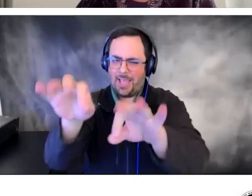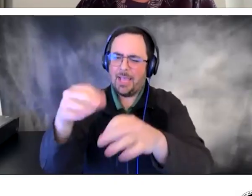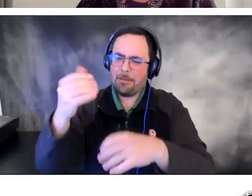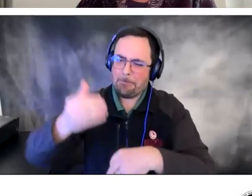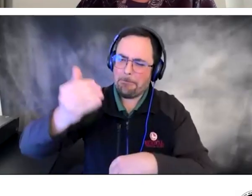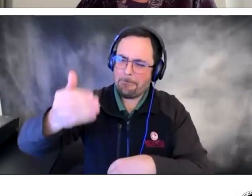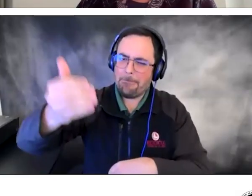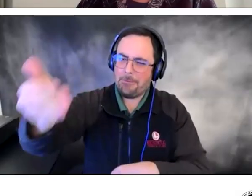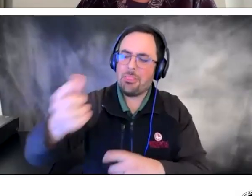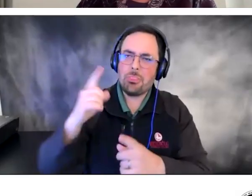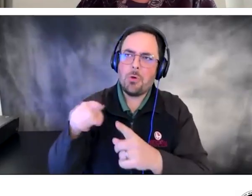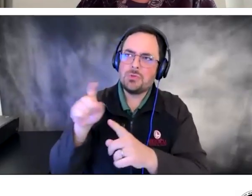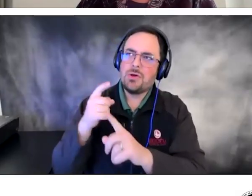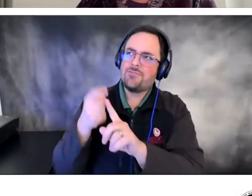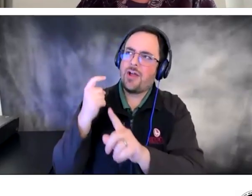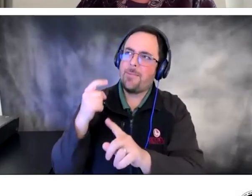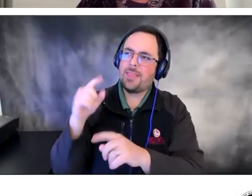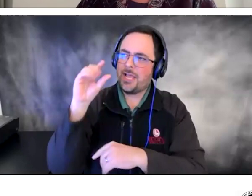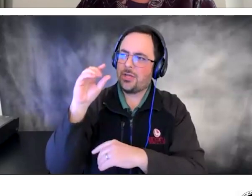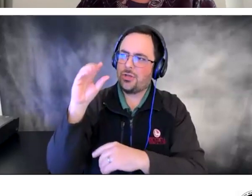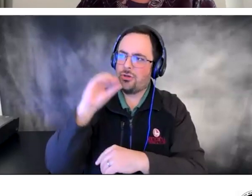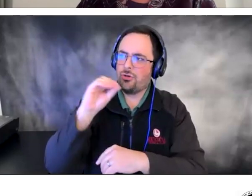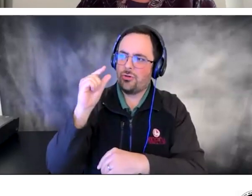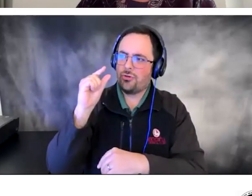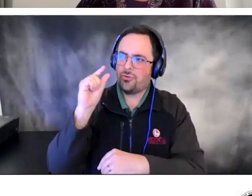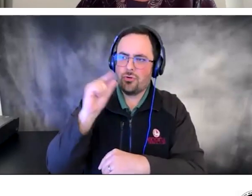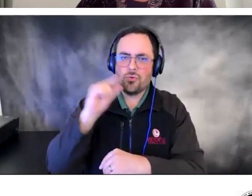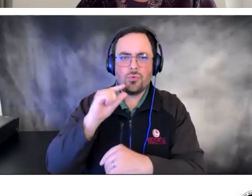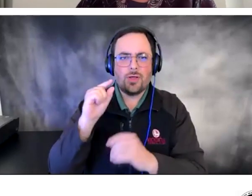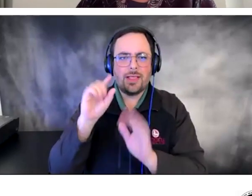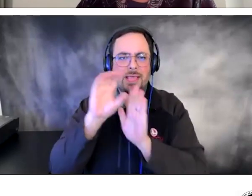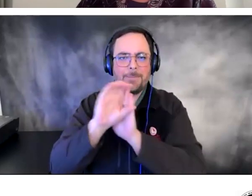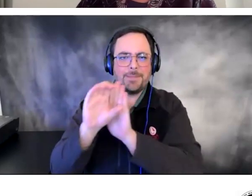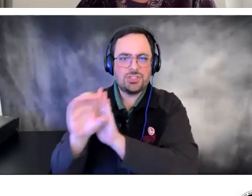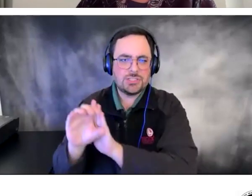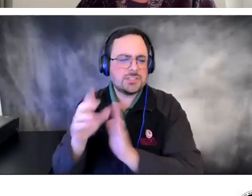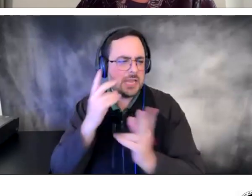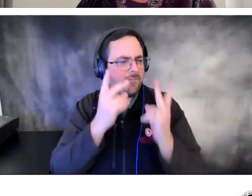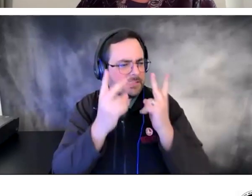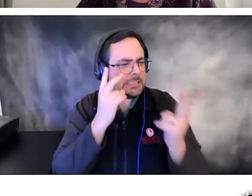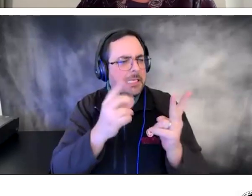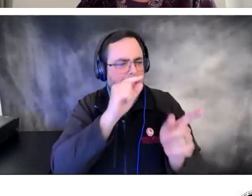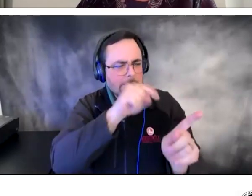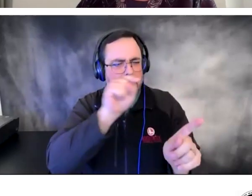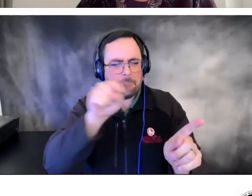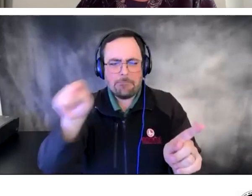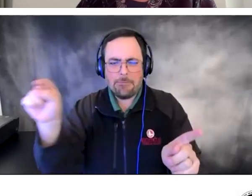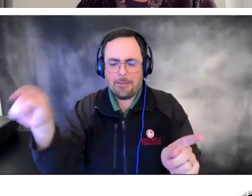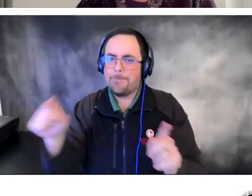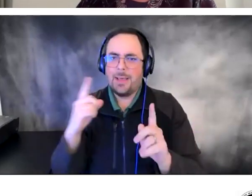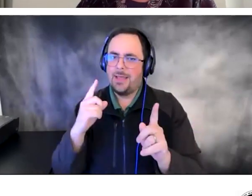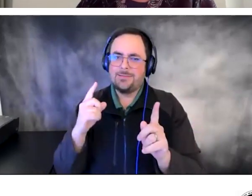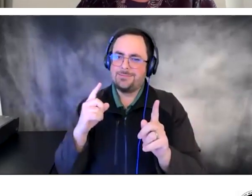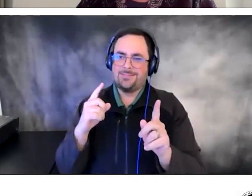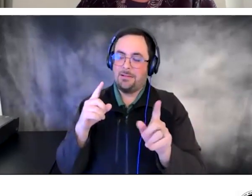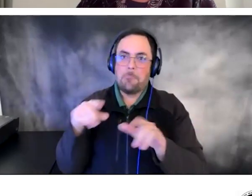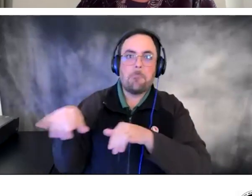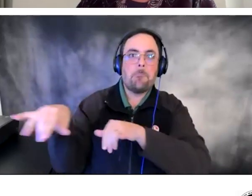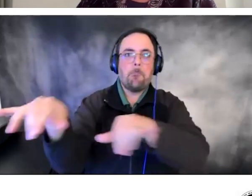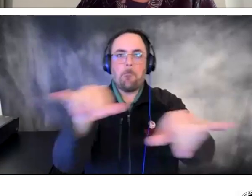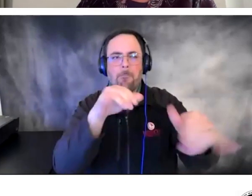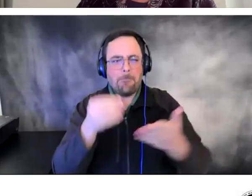places. So those were like from Google Images, I believe. And I've seen them in schools before. But most of the